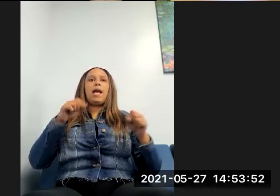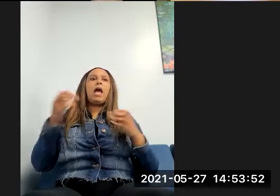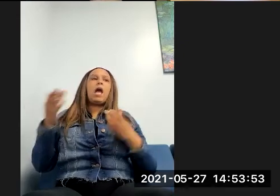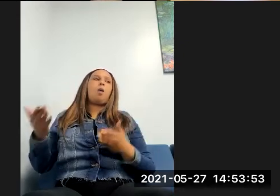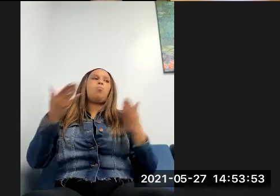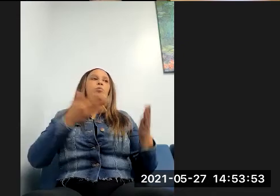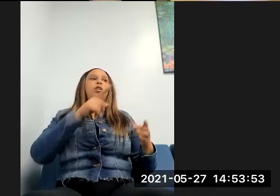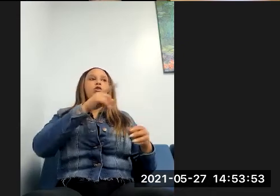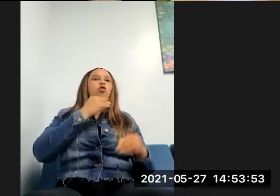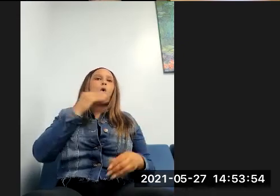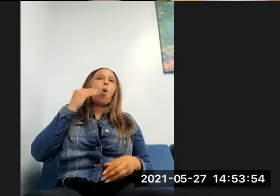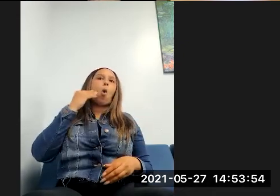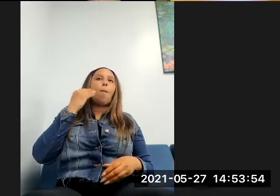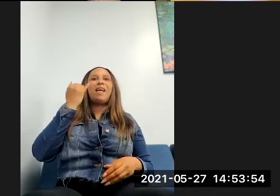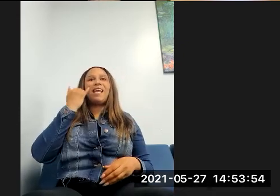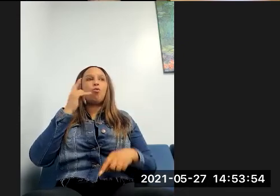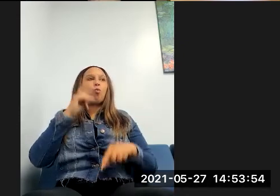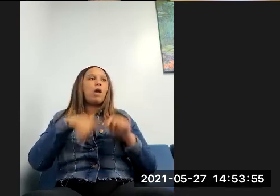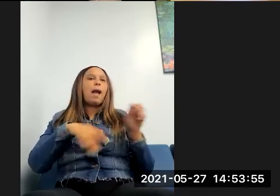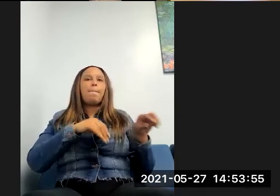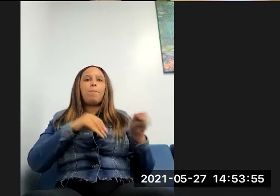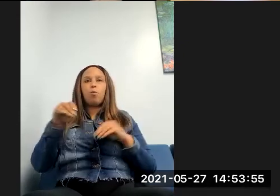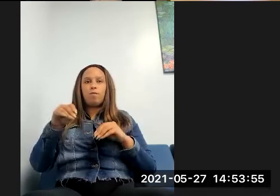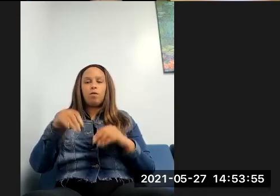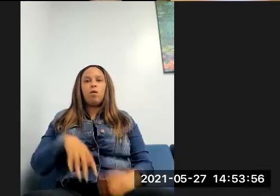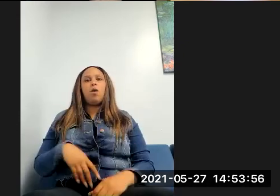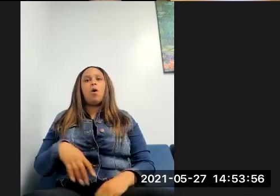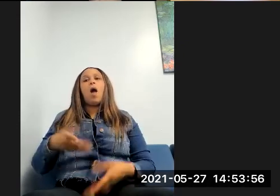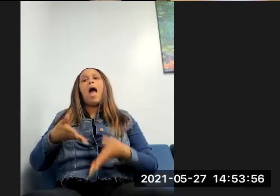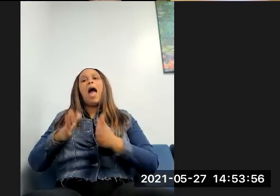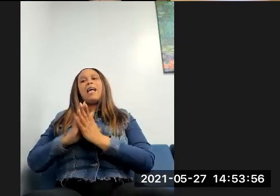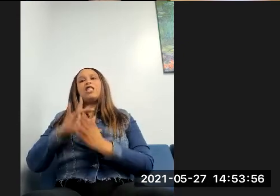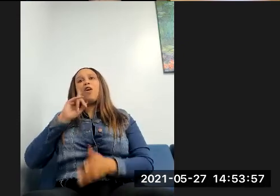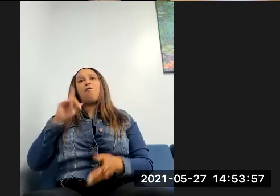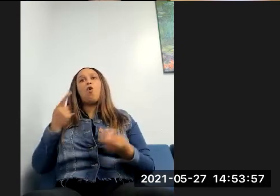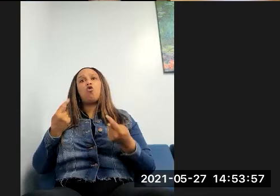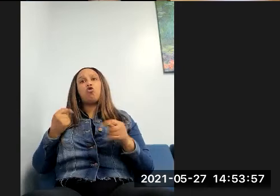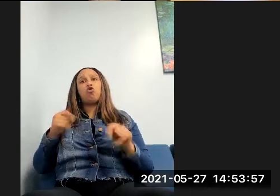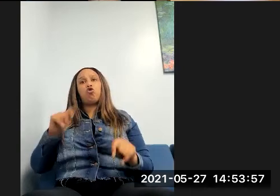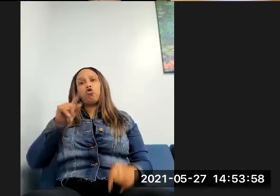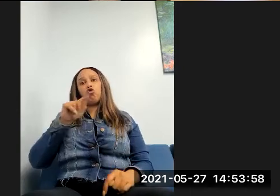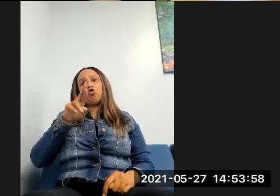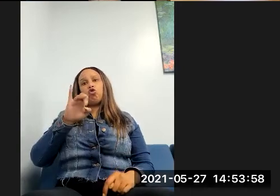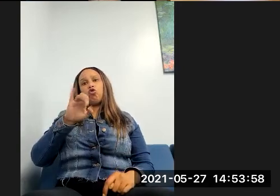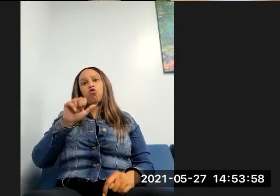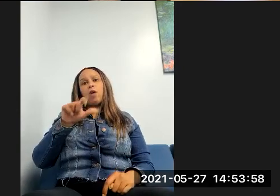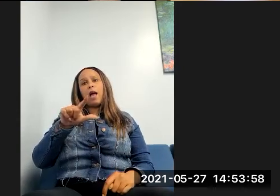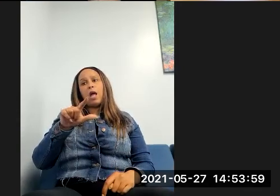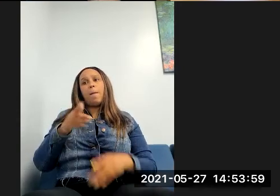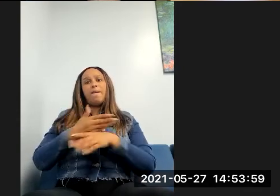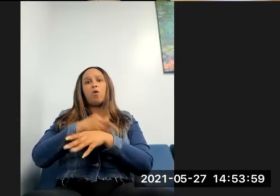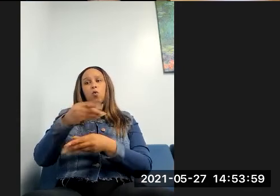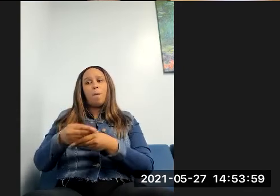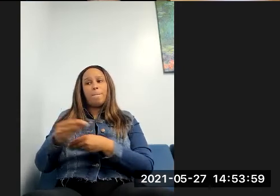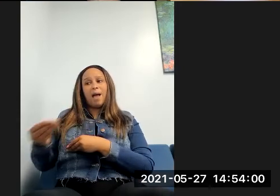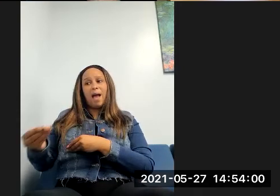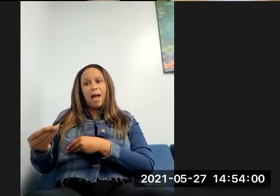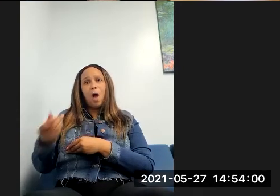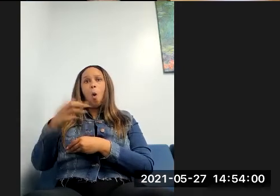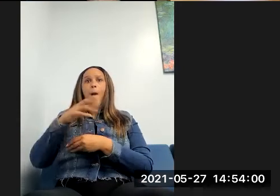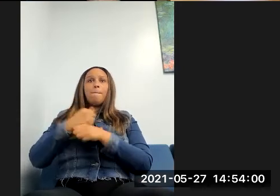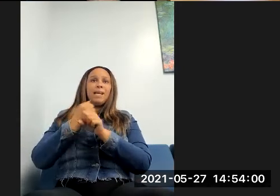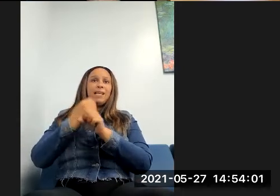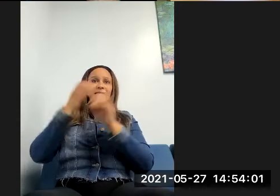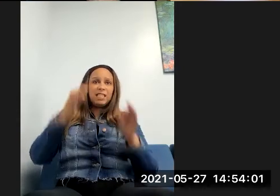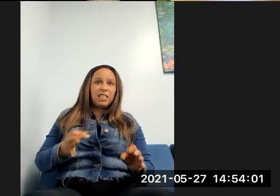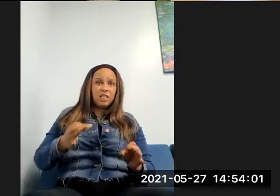homes. So asking for trial before anything is specified. And if you aren't going through